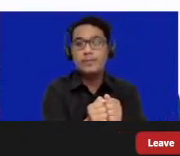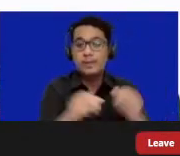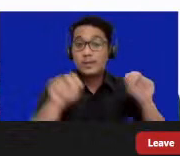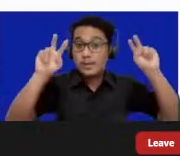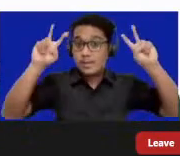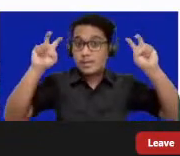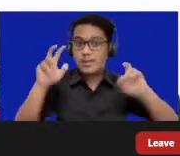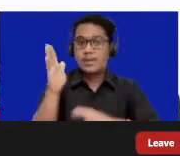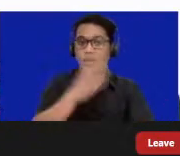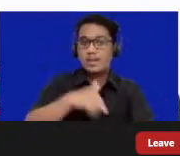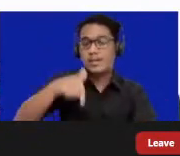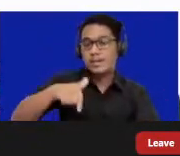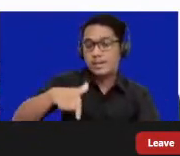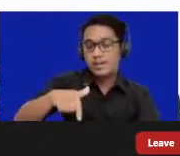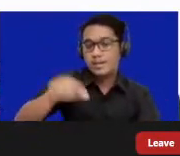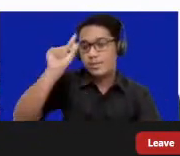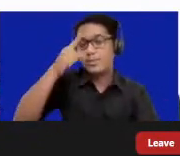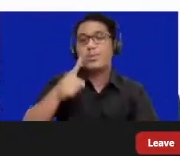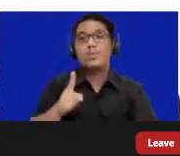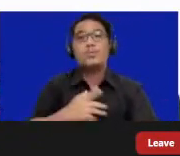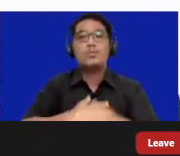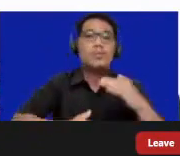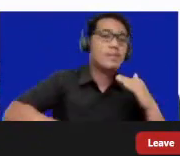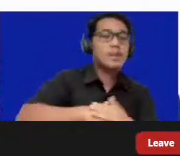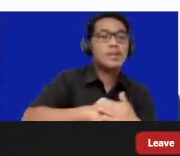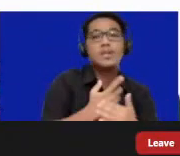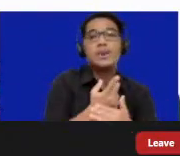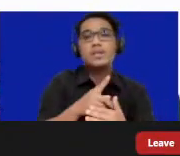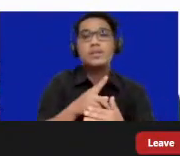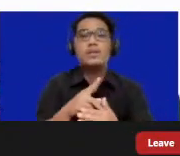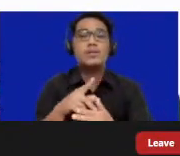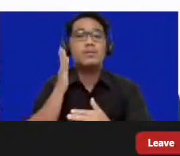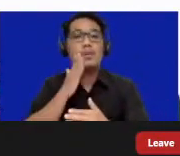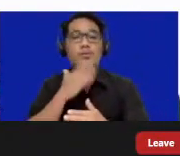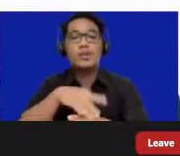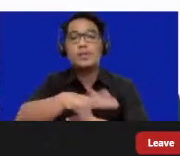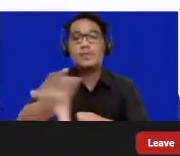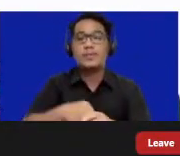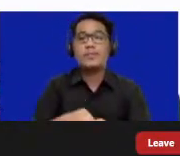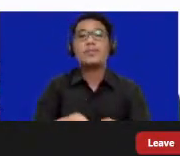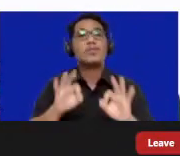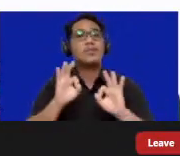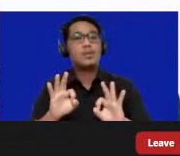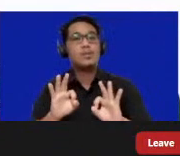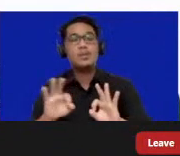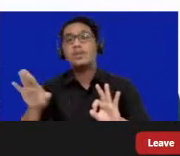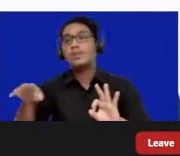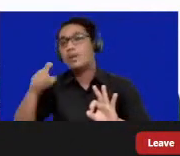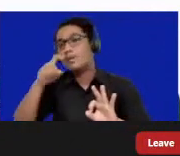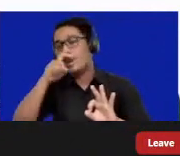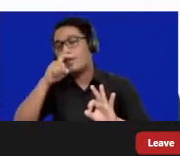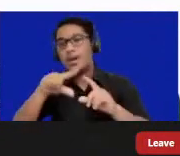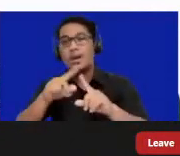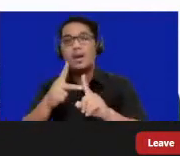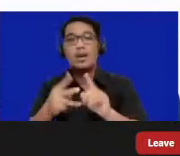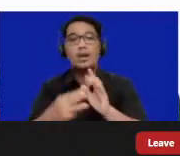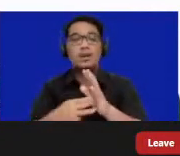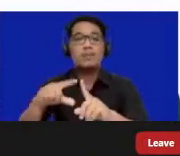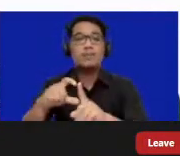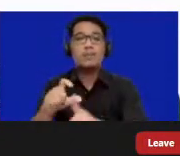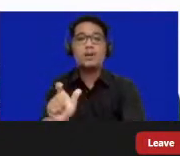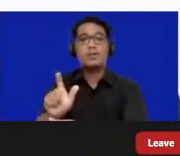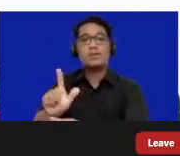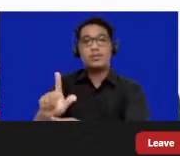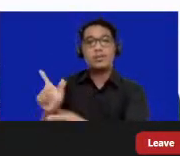to Mr. Ahmadul Haq and Pak Ian, both from Bangladesh and Indonesia. I think Krista and